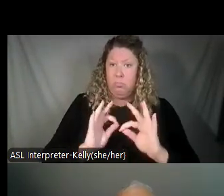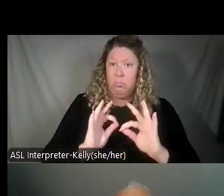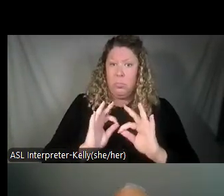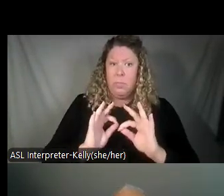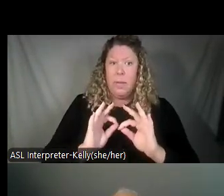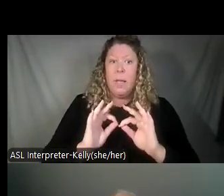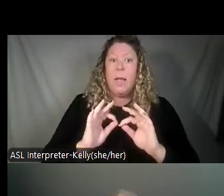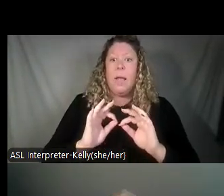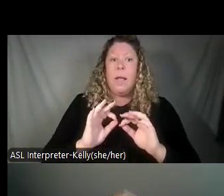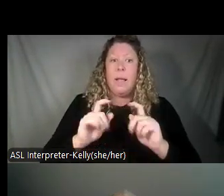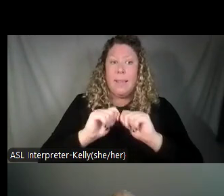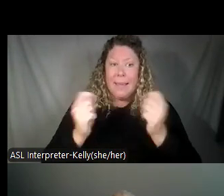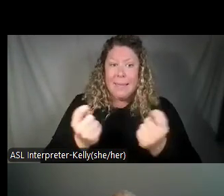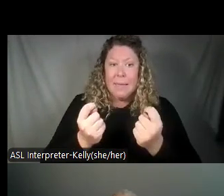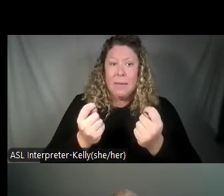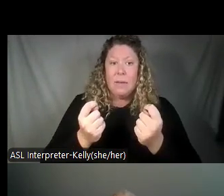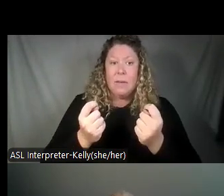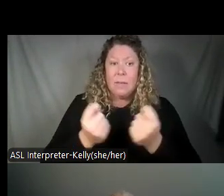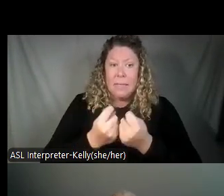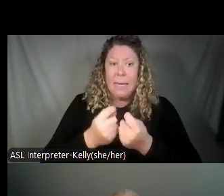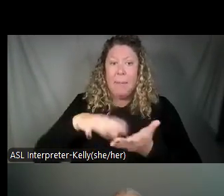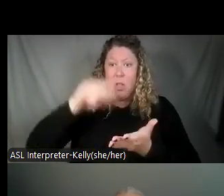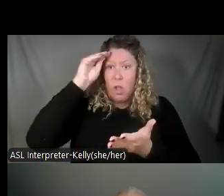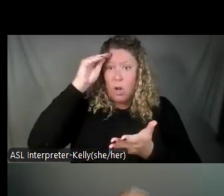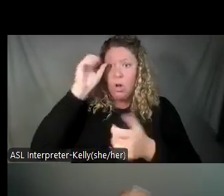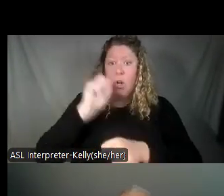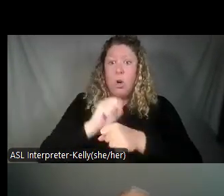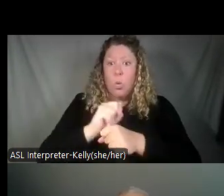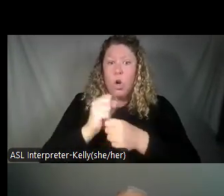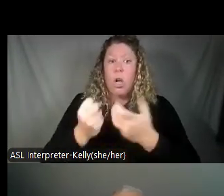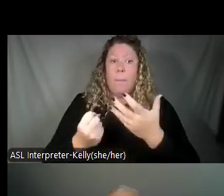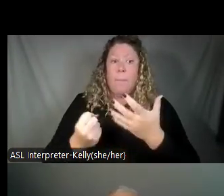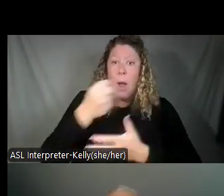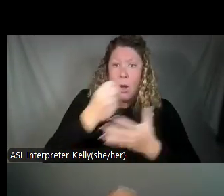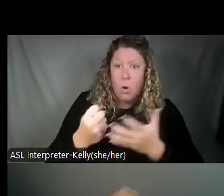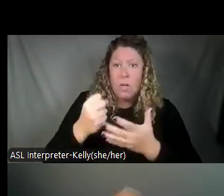learned, and that the work is reprioritized so that you're doing things in the next